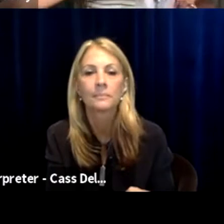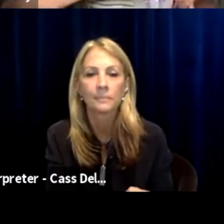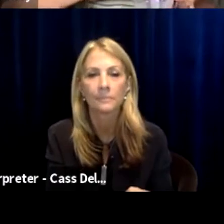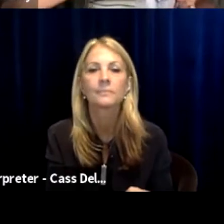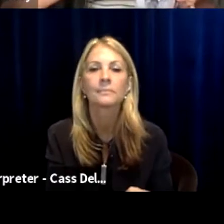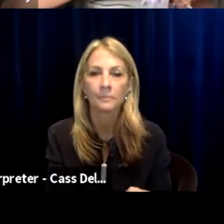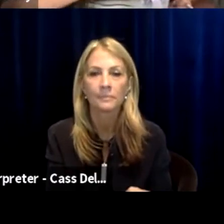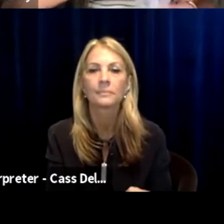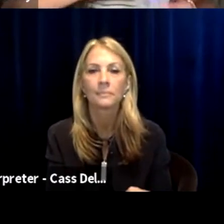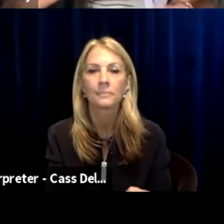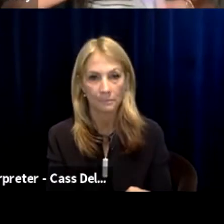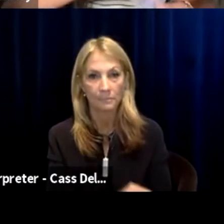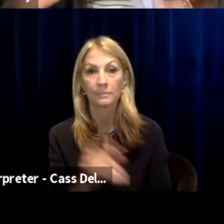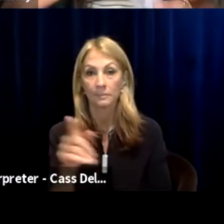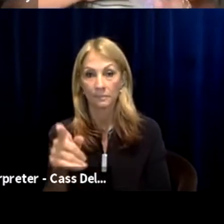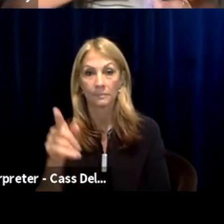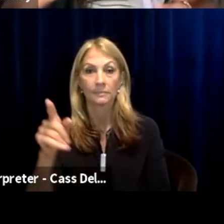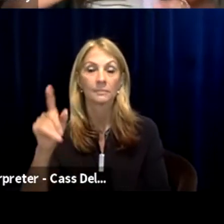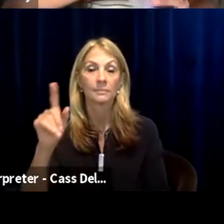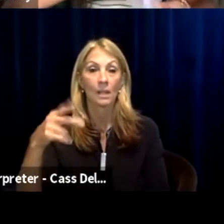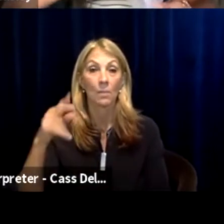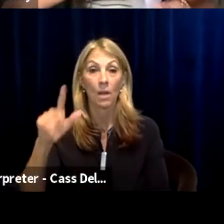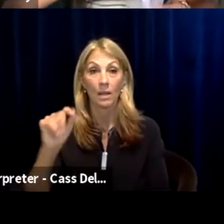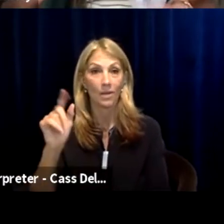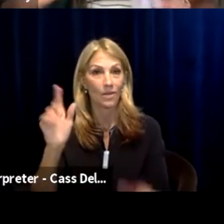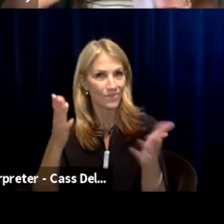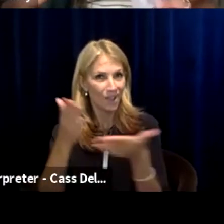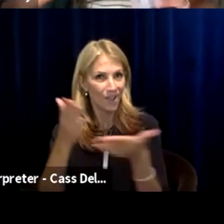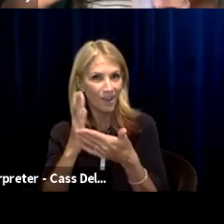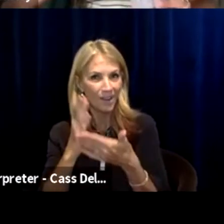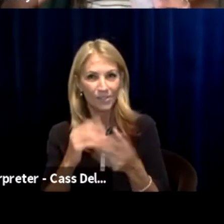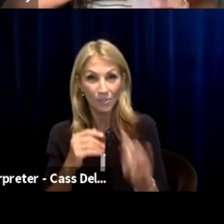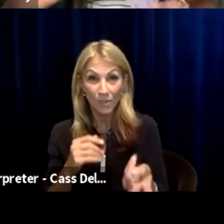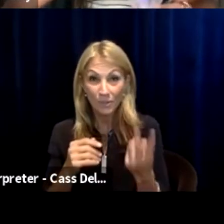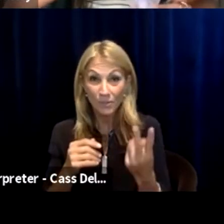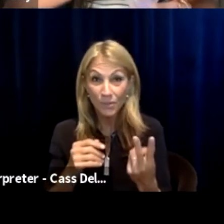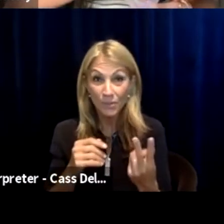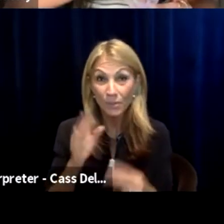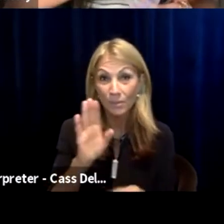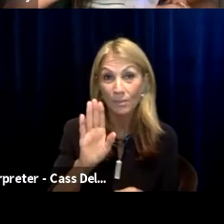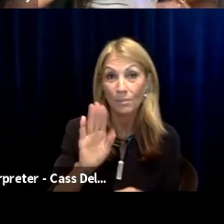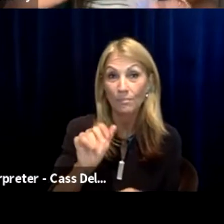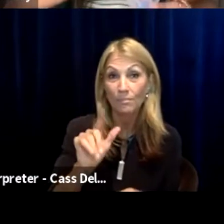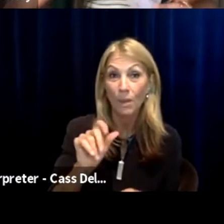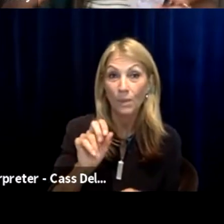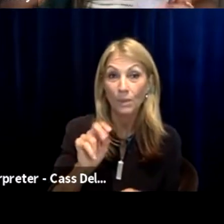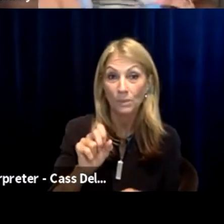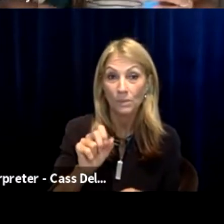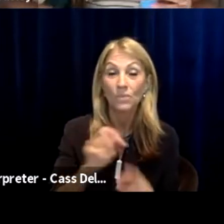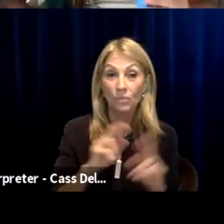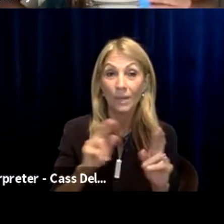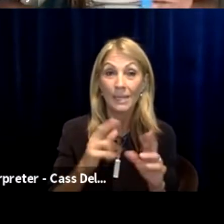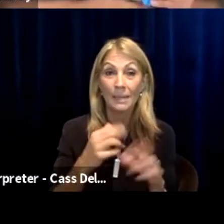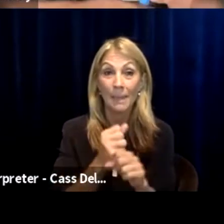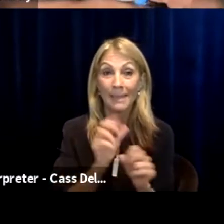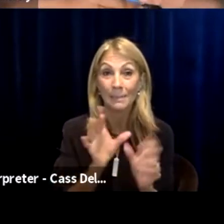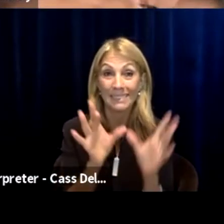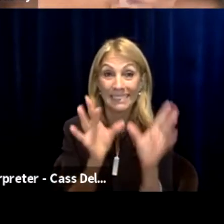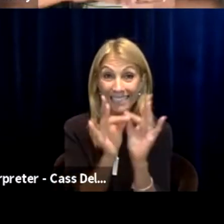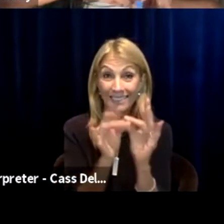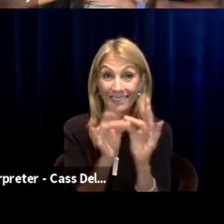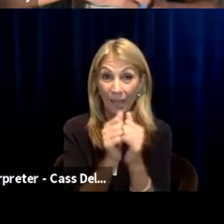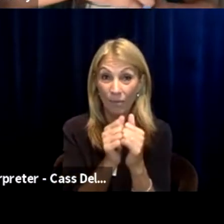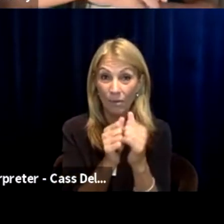All right. You've got 2 balloons, Corinne. You ready to make them stick? Yes. Okay,